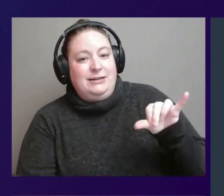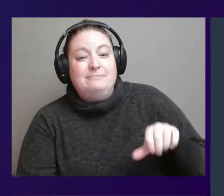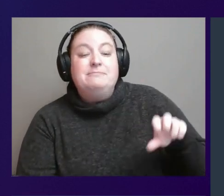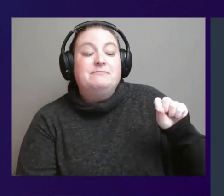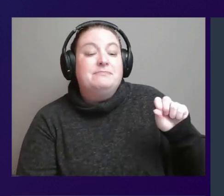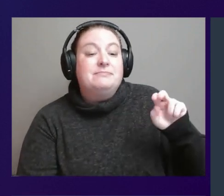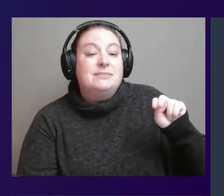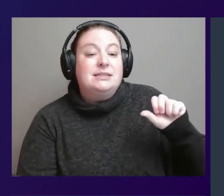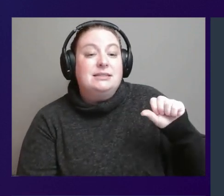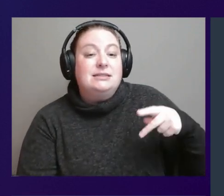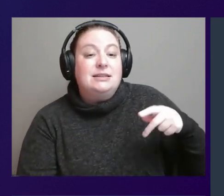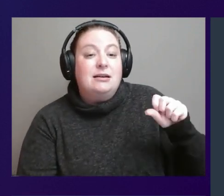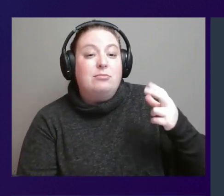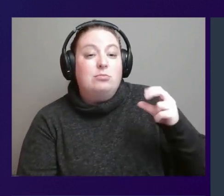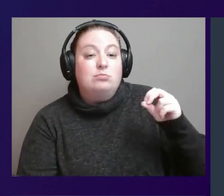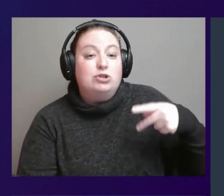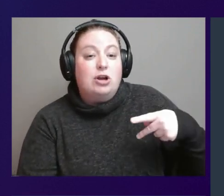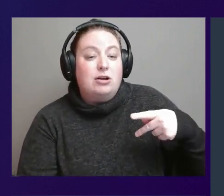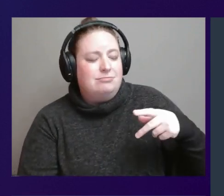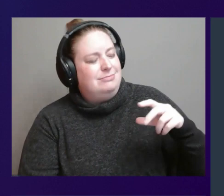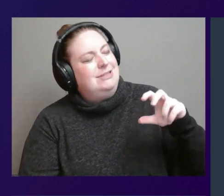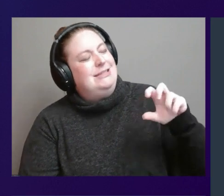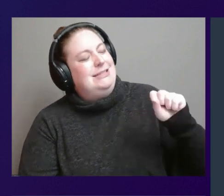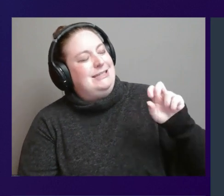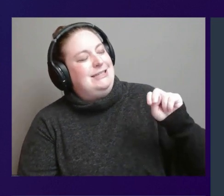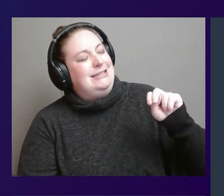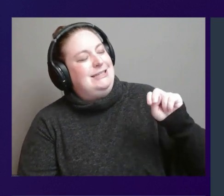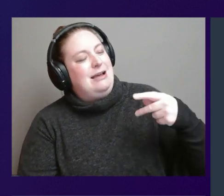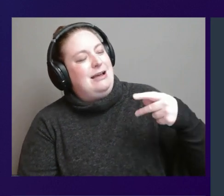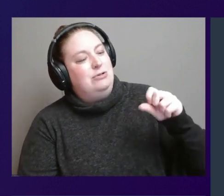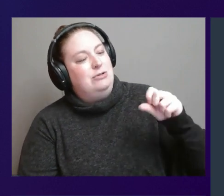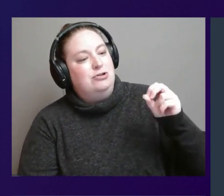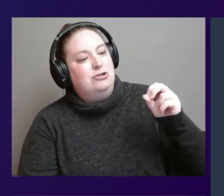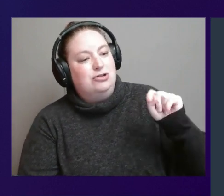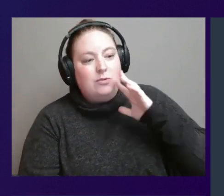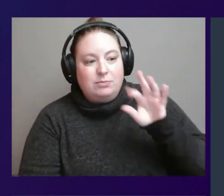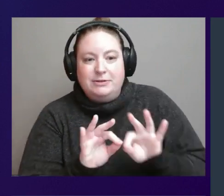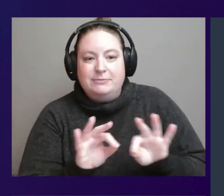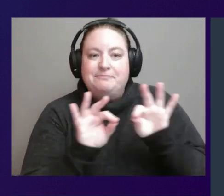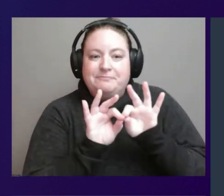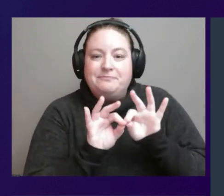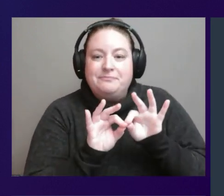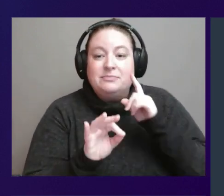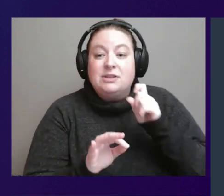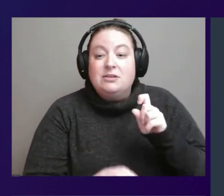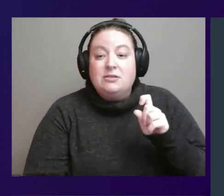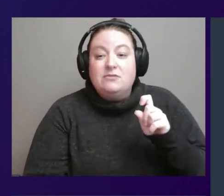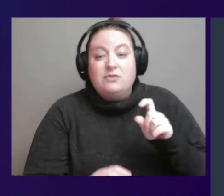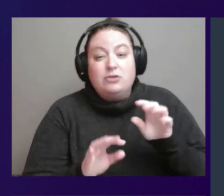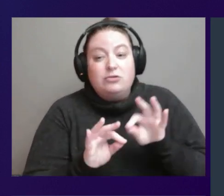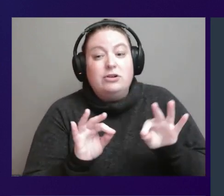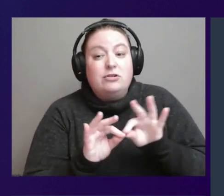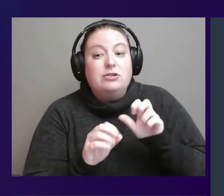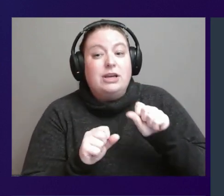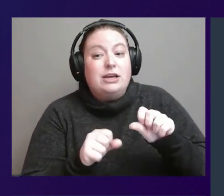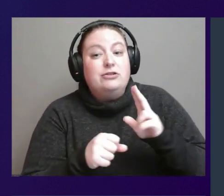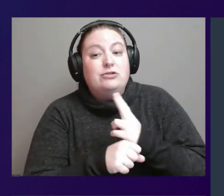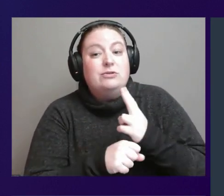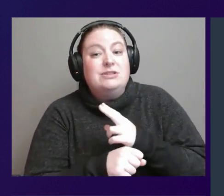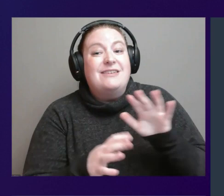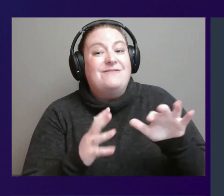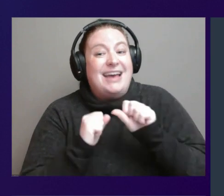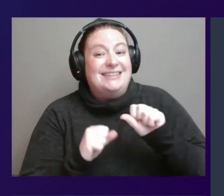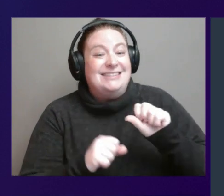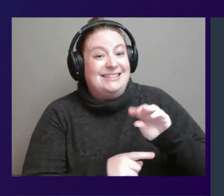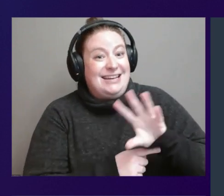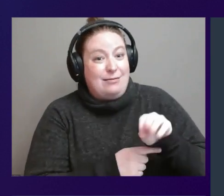in your resiliency strategy. And then for latency sensitive critical applications, you can use fast snapshot restore to recover volumes from a